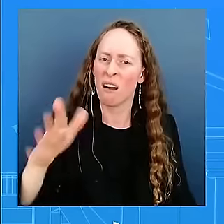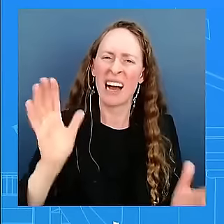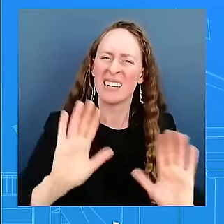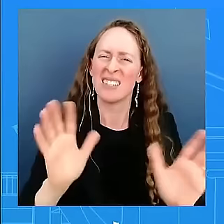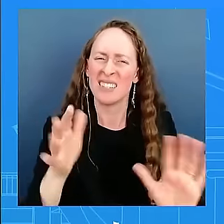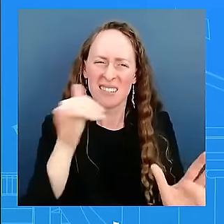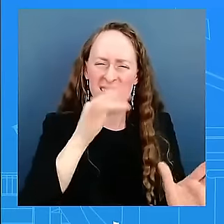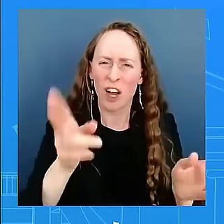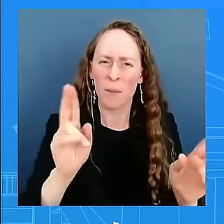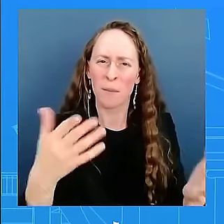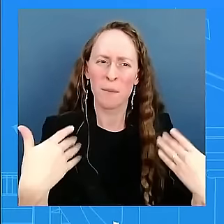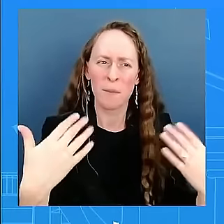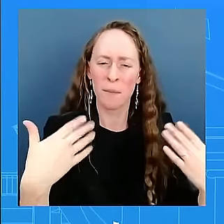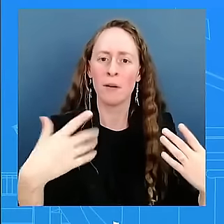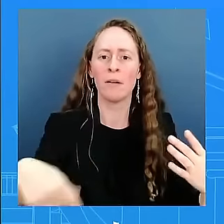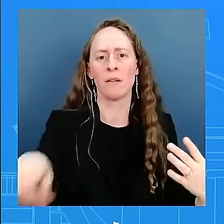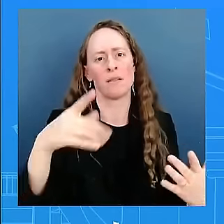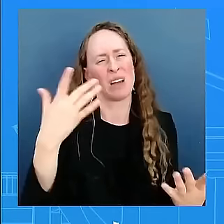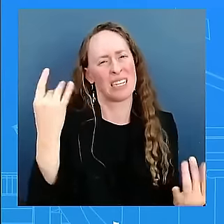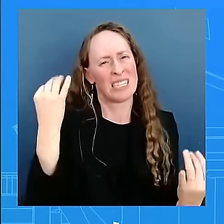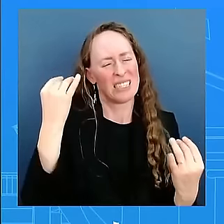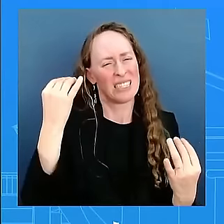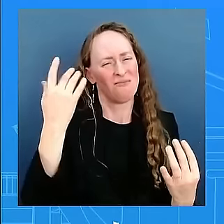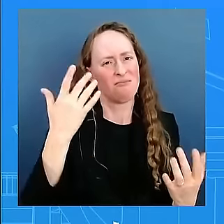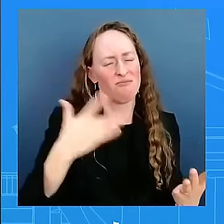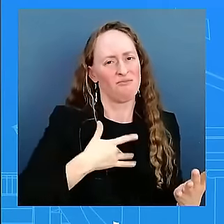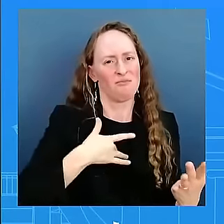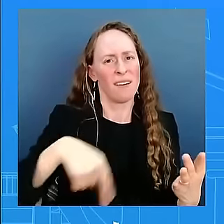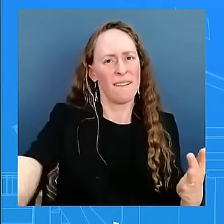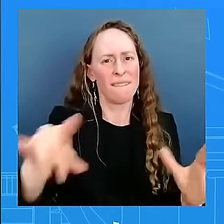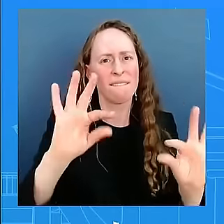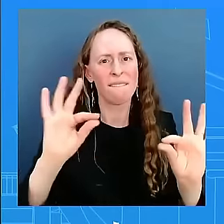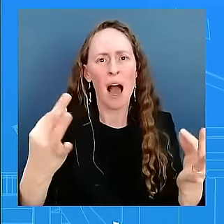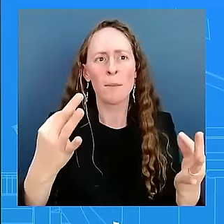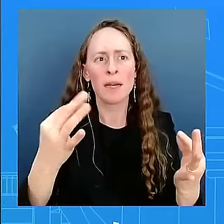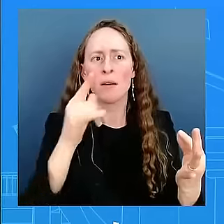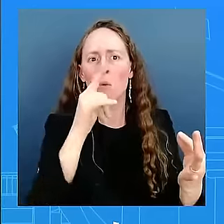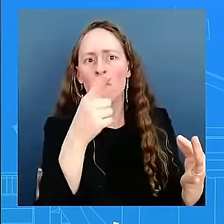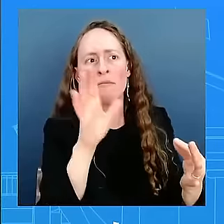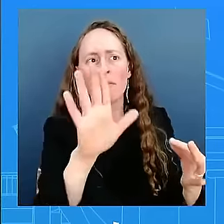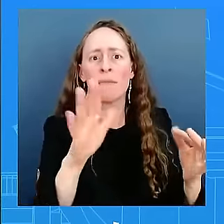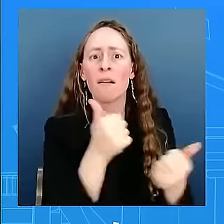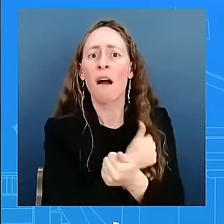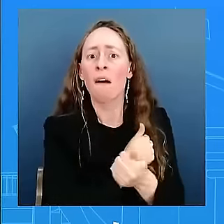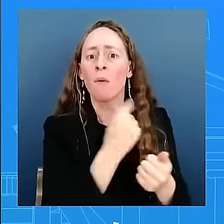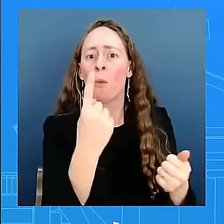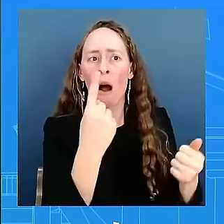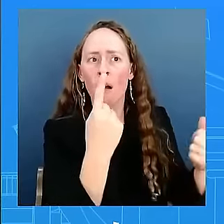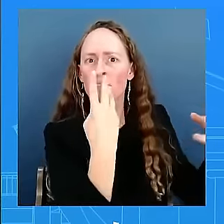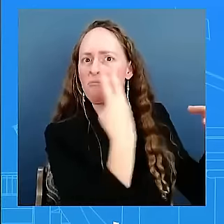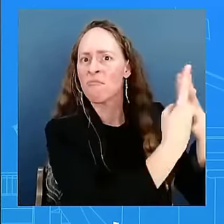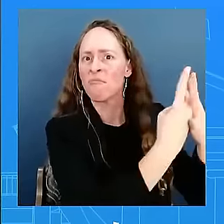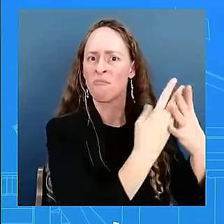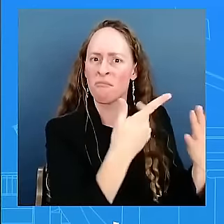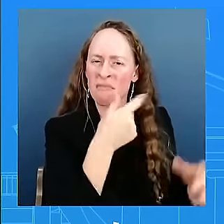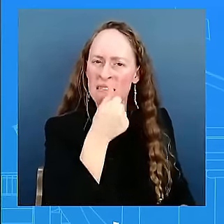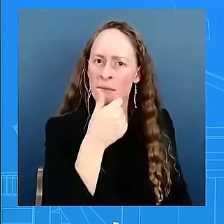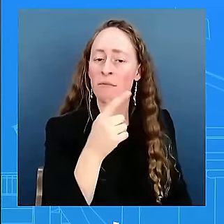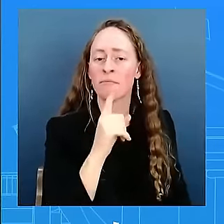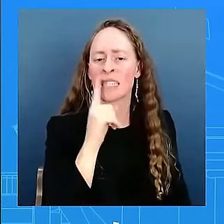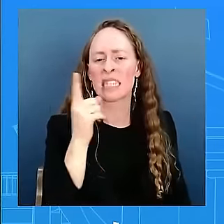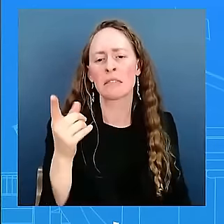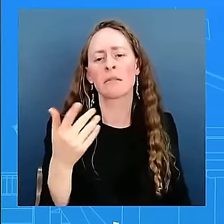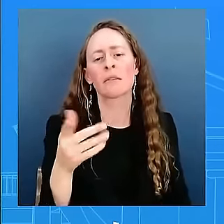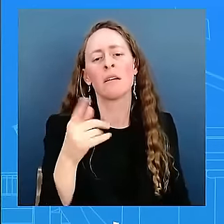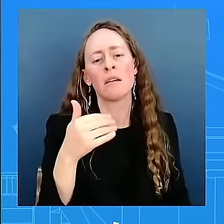longer that these Americans are held abroad, the greater the risk and the greater the pain. So for him, it was really important